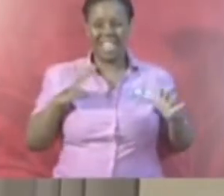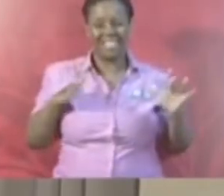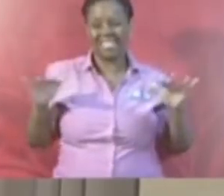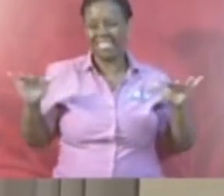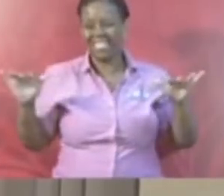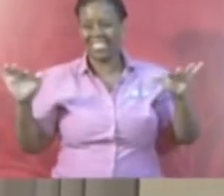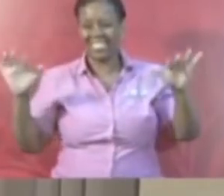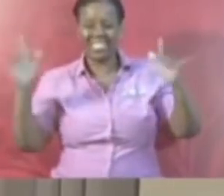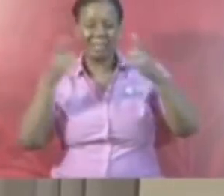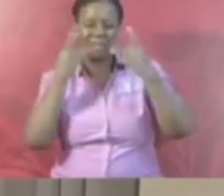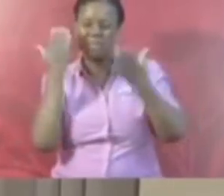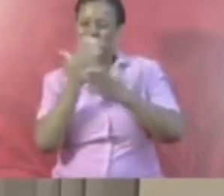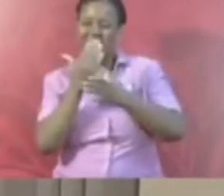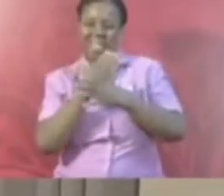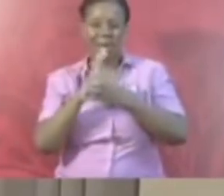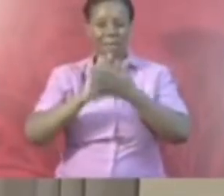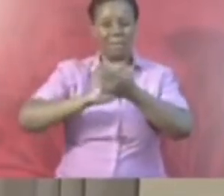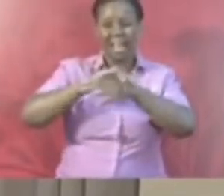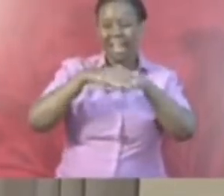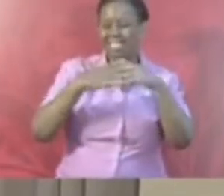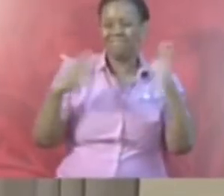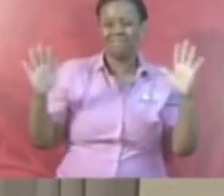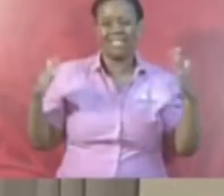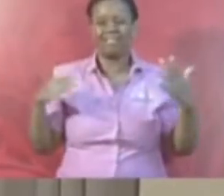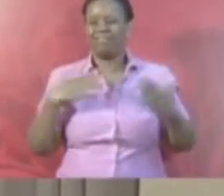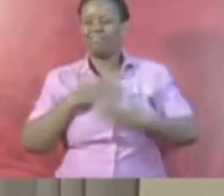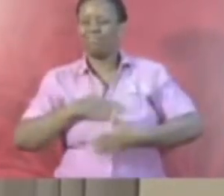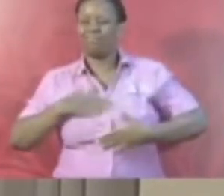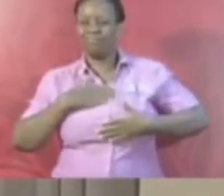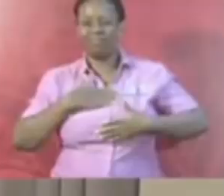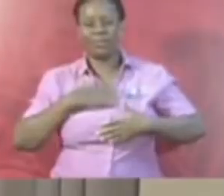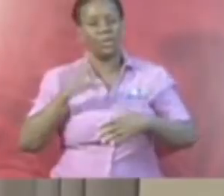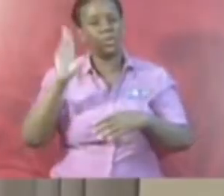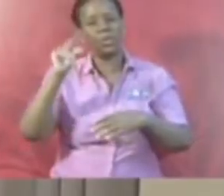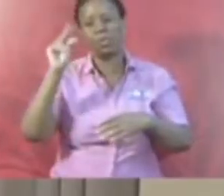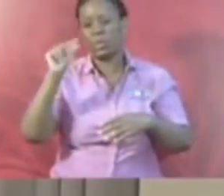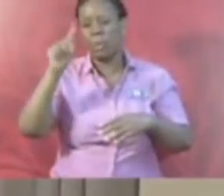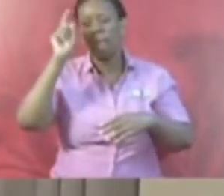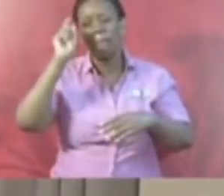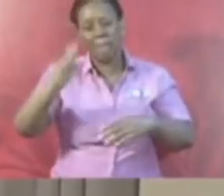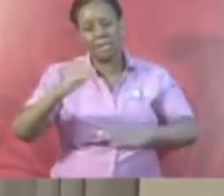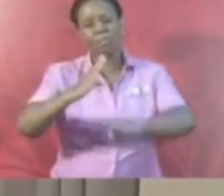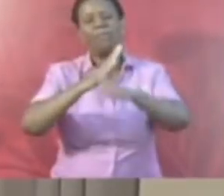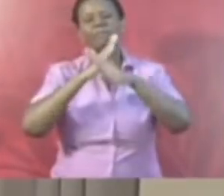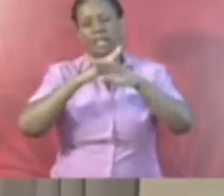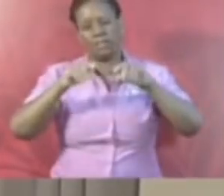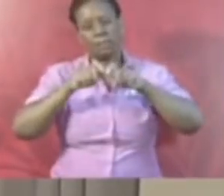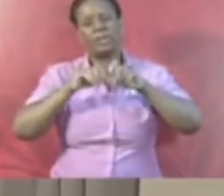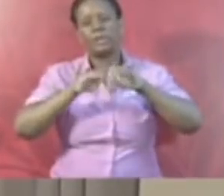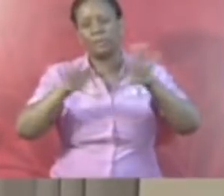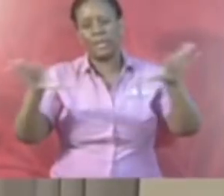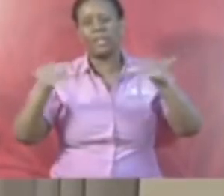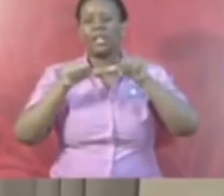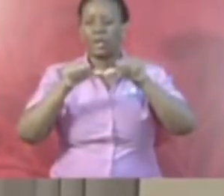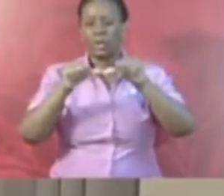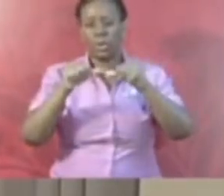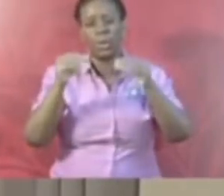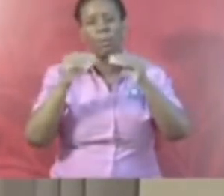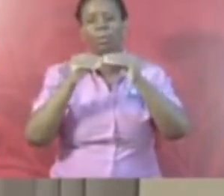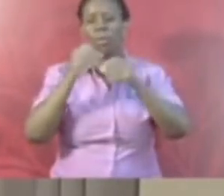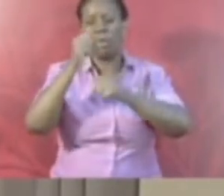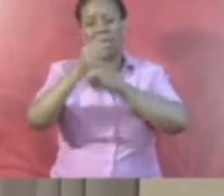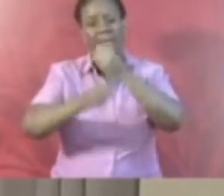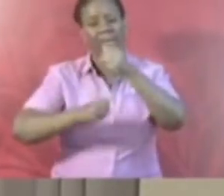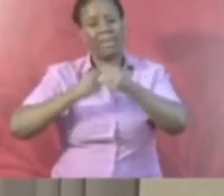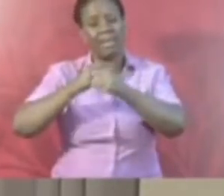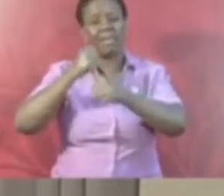long-term haul for all of us around the world. And I just urge everyone to follow the public health guidelines. That